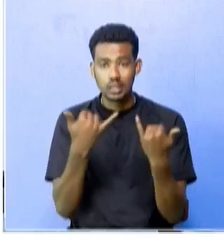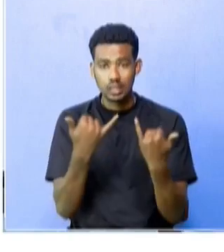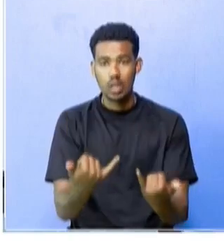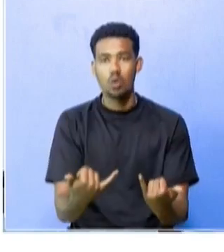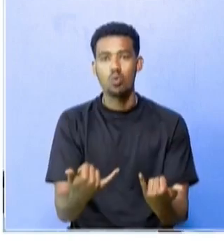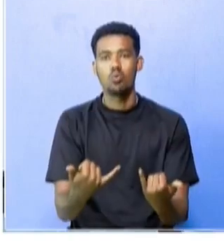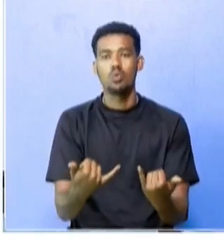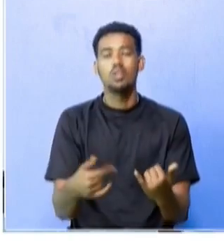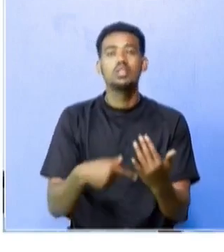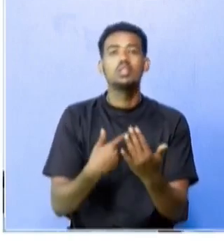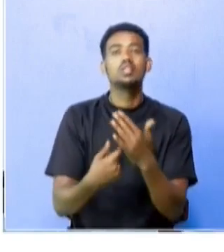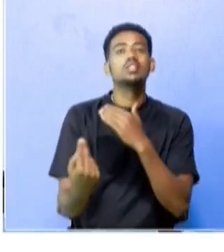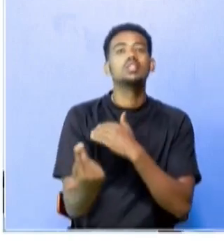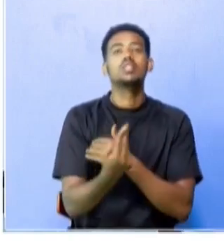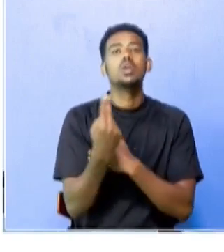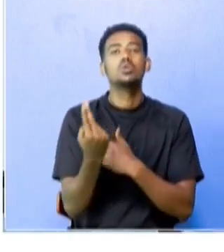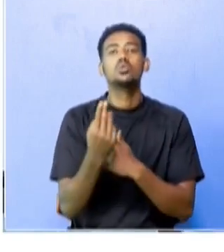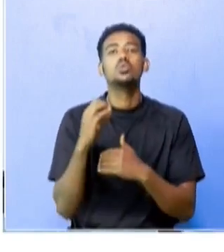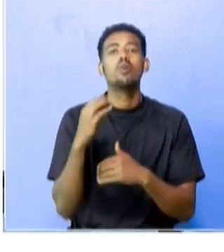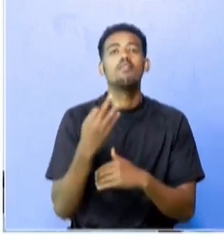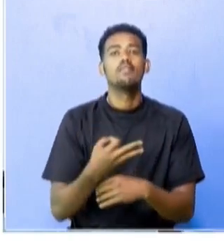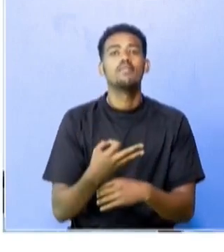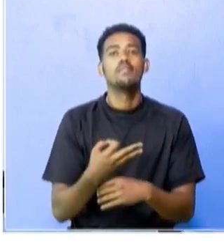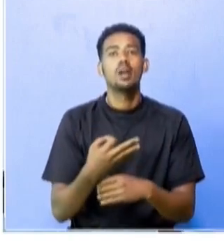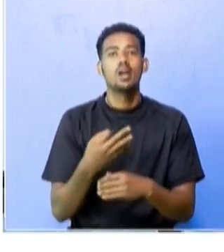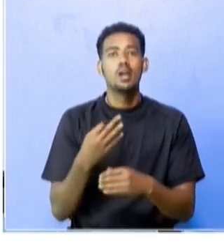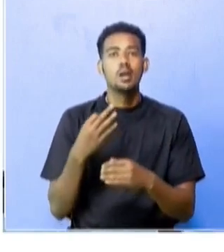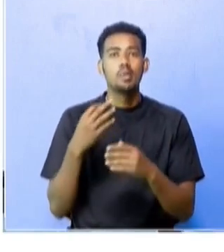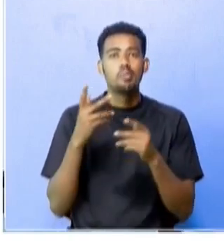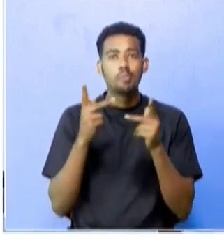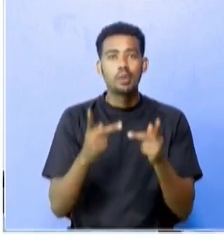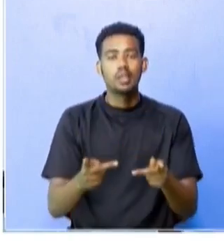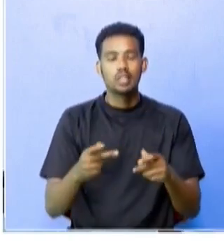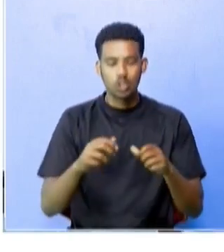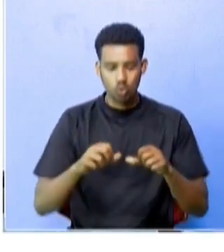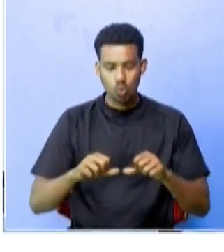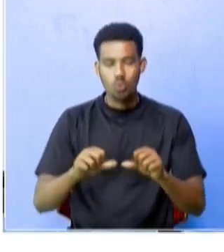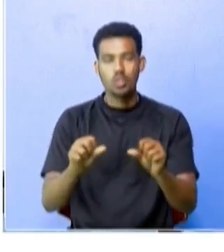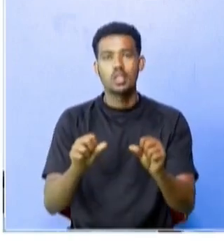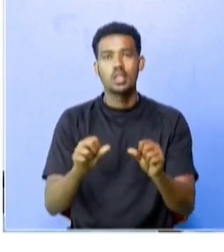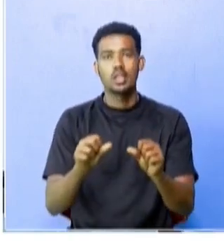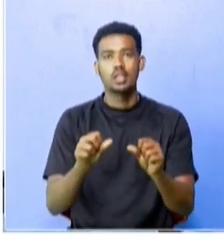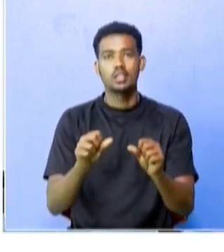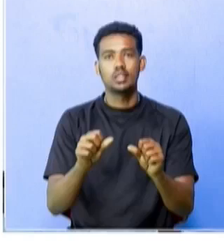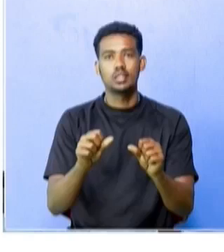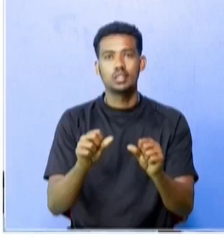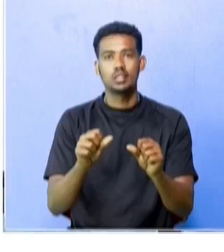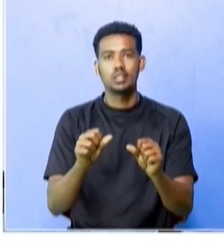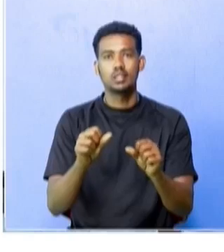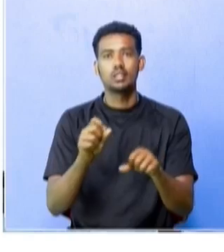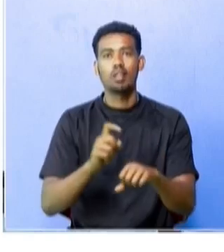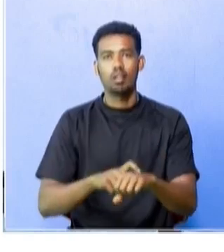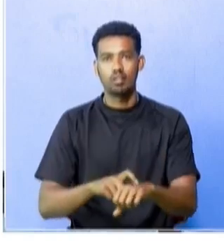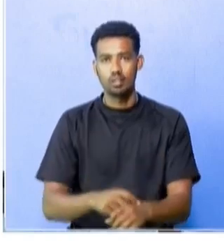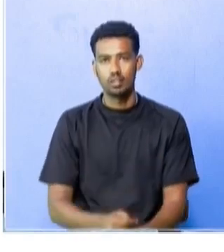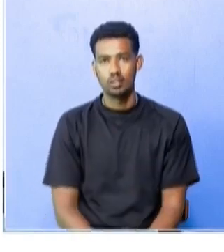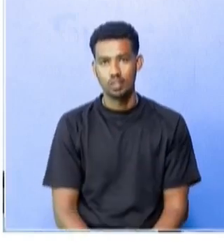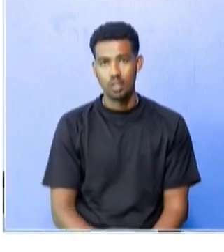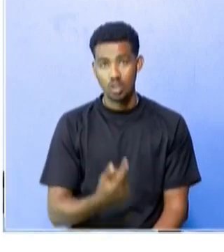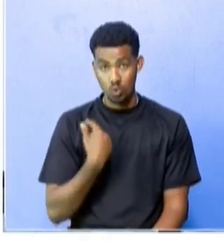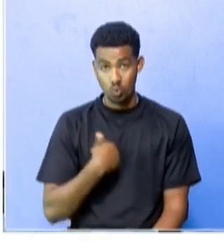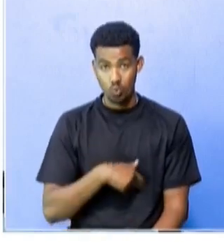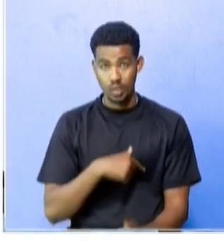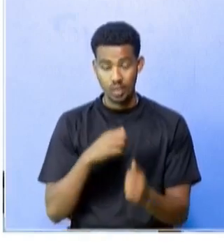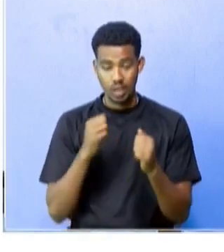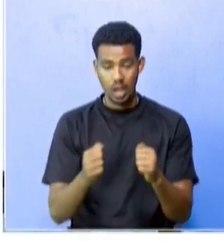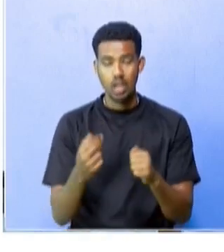is the use of present continuous tense. You can use it to